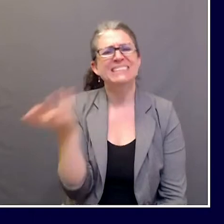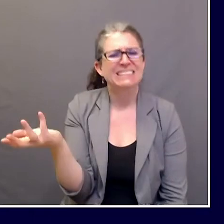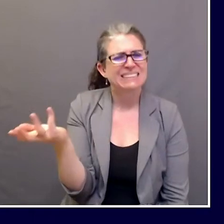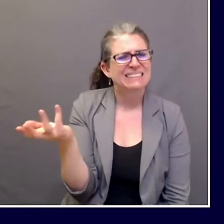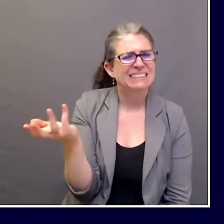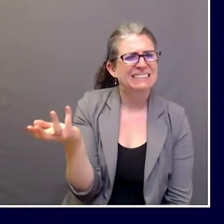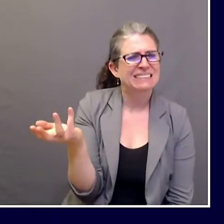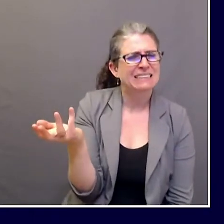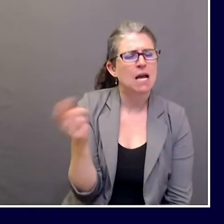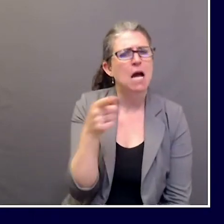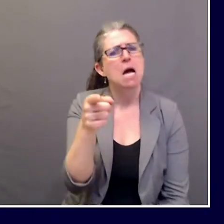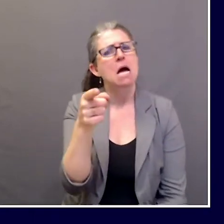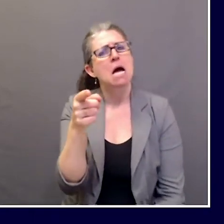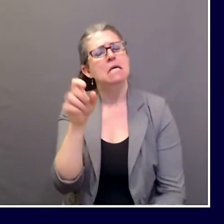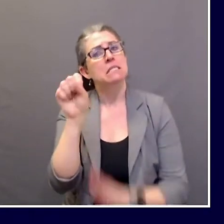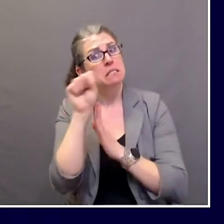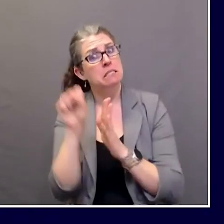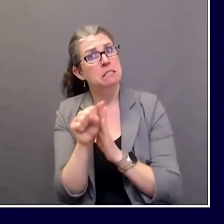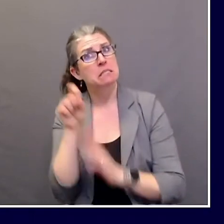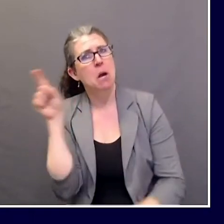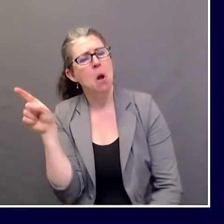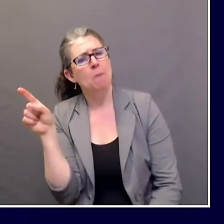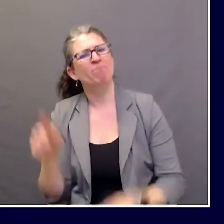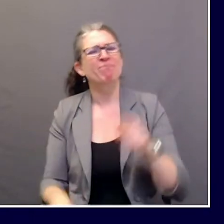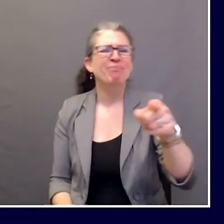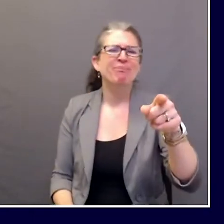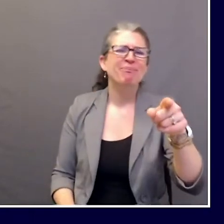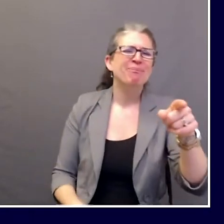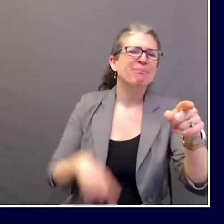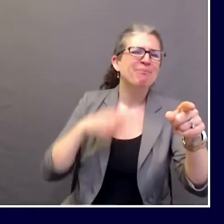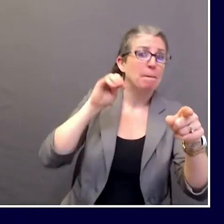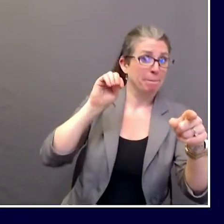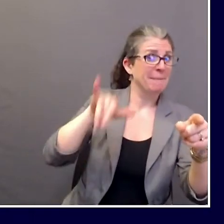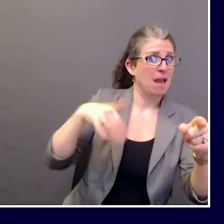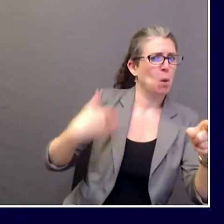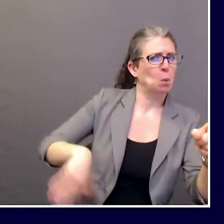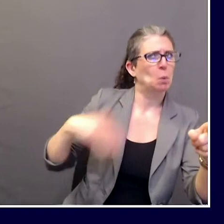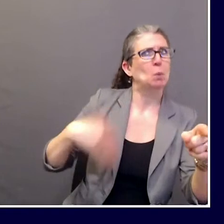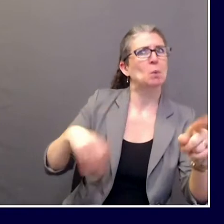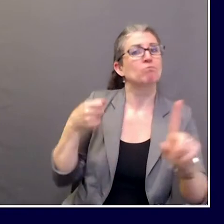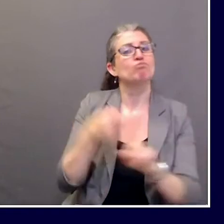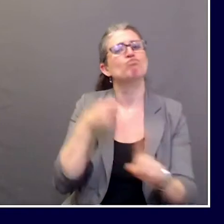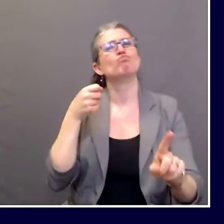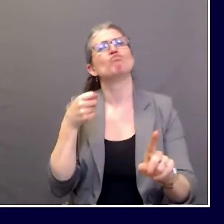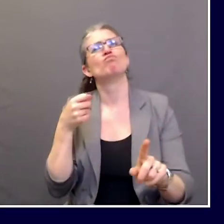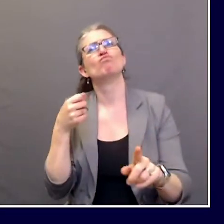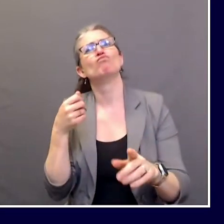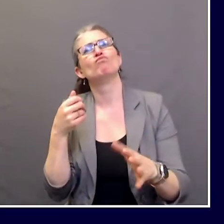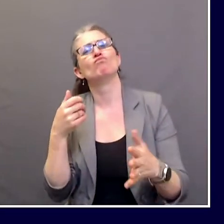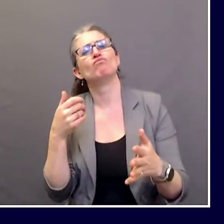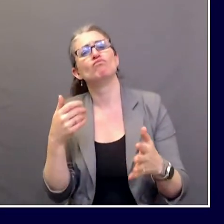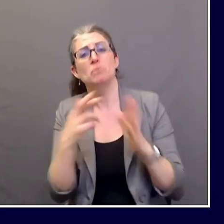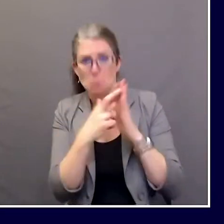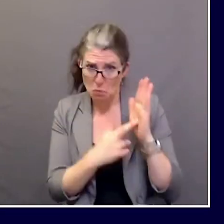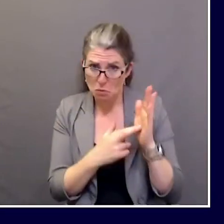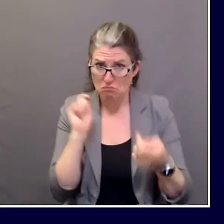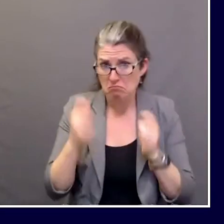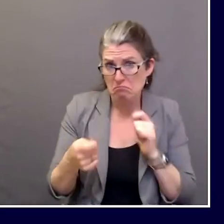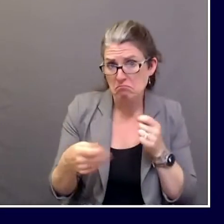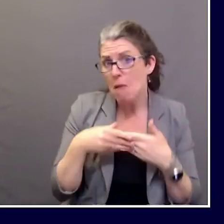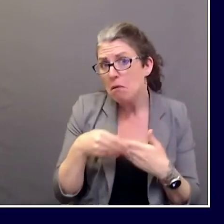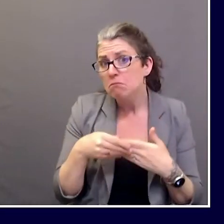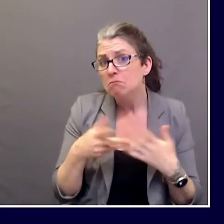for later in May about when capacity caps are going to be raised and things like that. Are those still going to be attainable